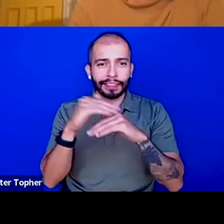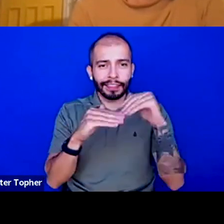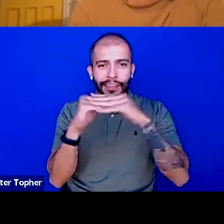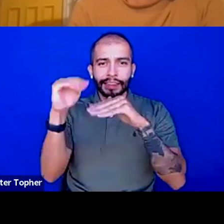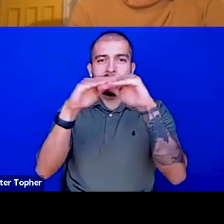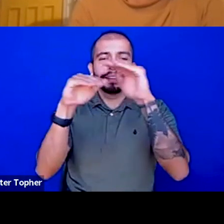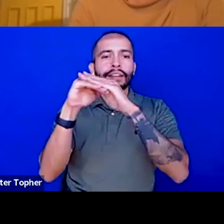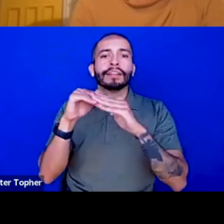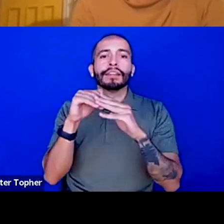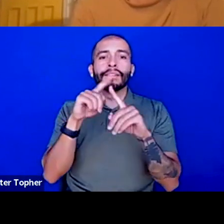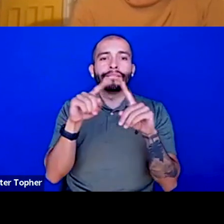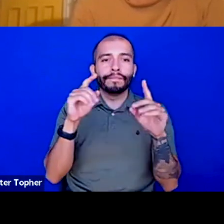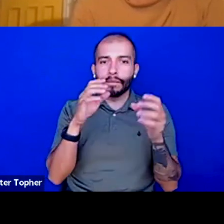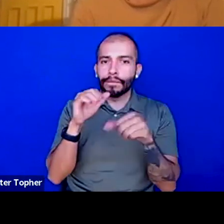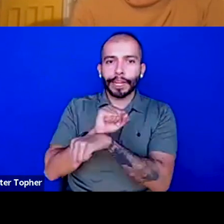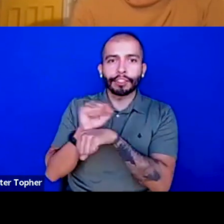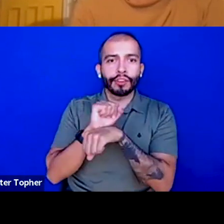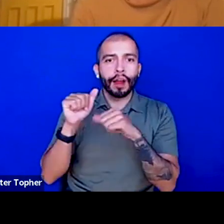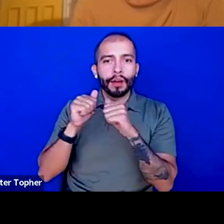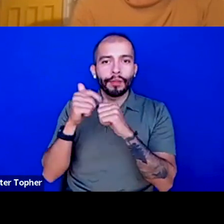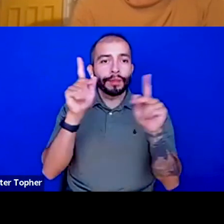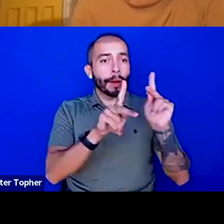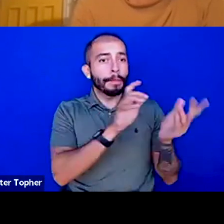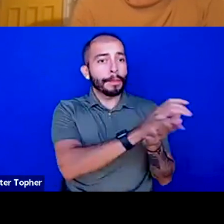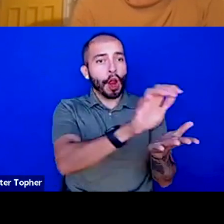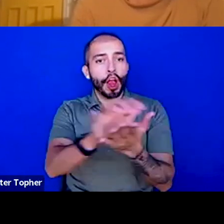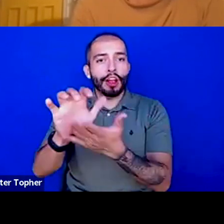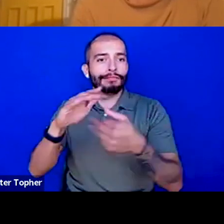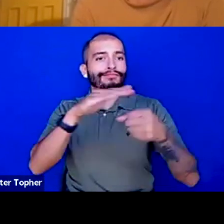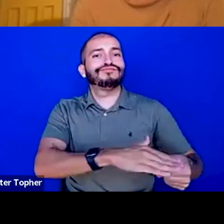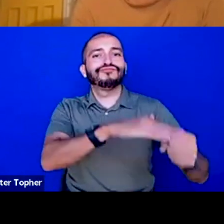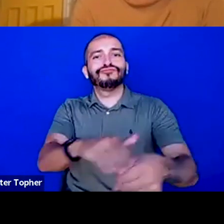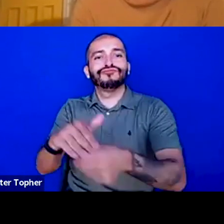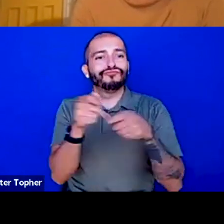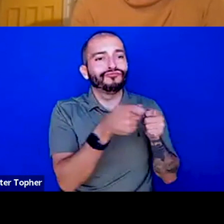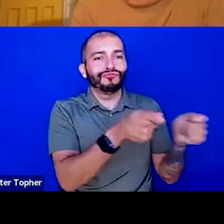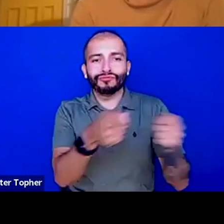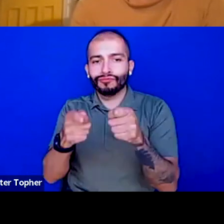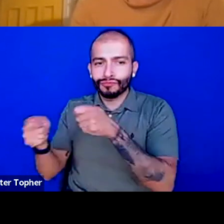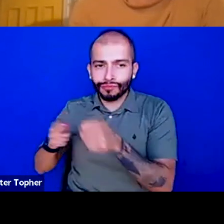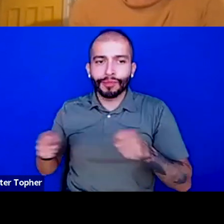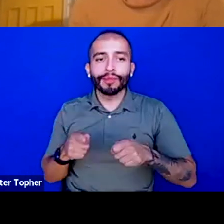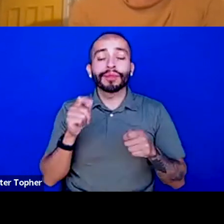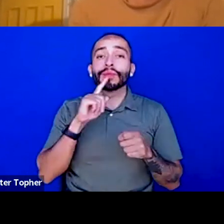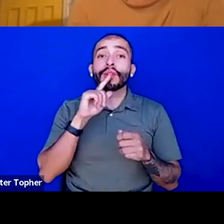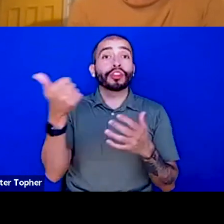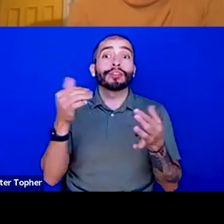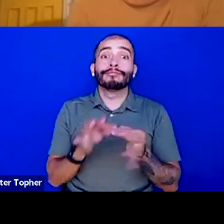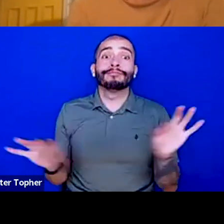marginalized. The other piece of this that I think is important too is the dimensions around